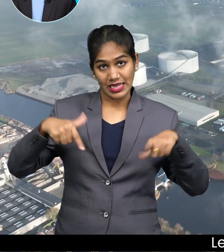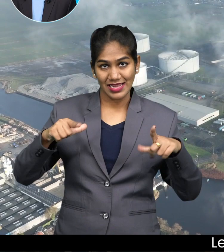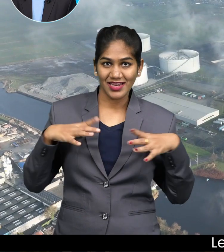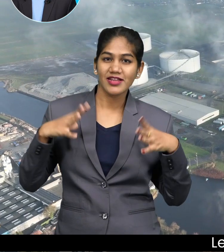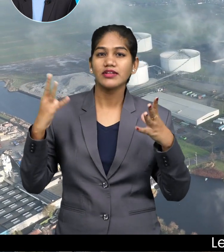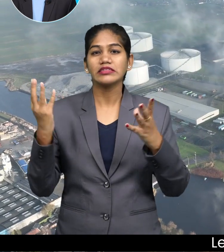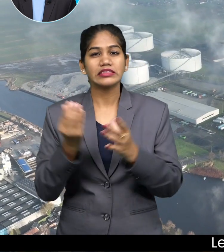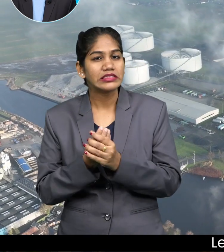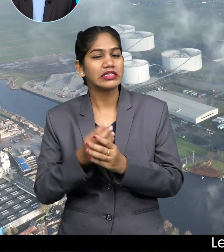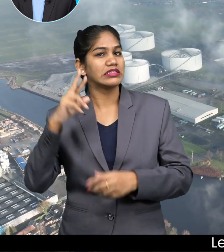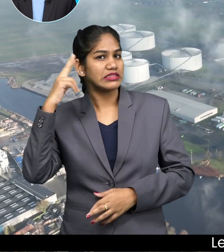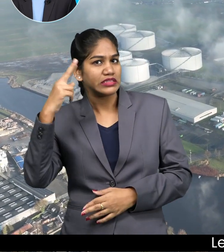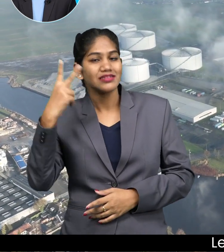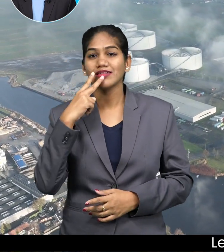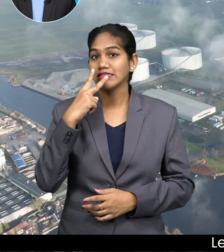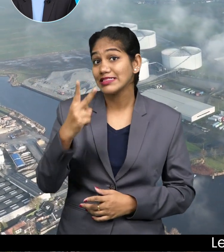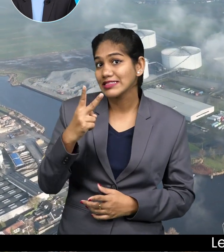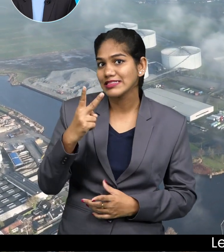Let us see the reason.